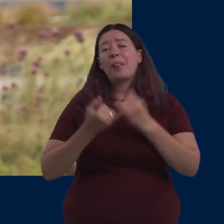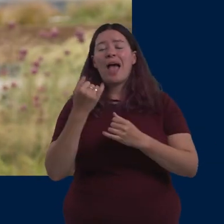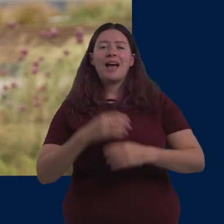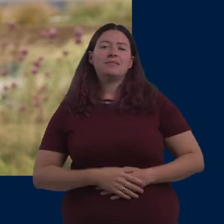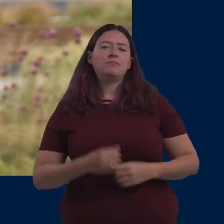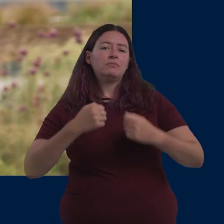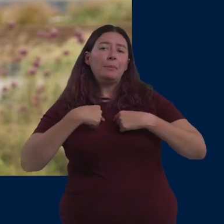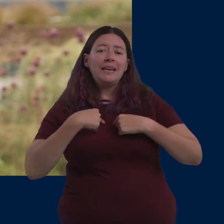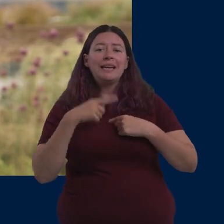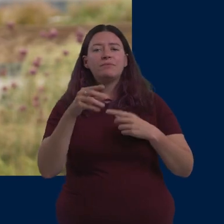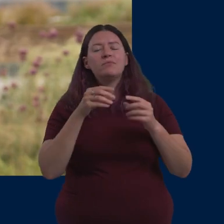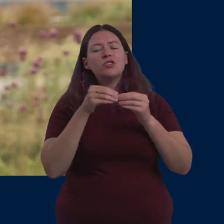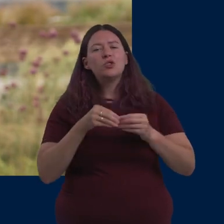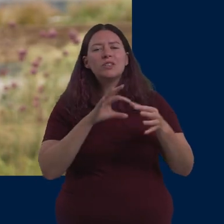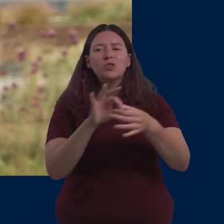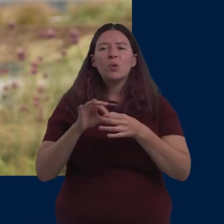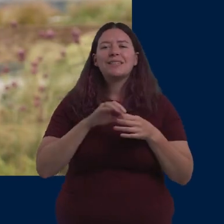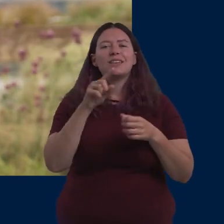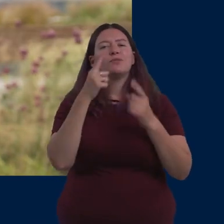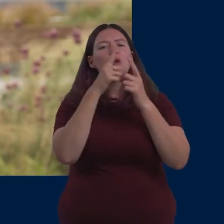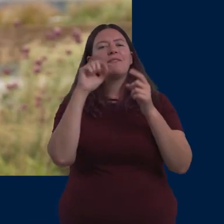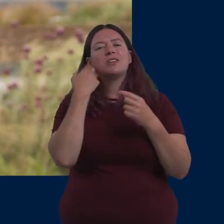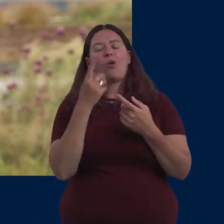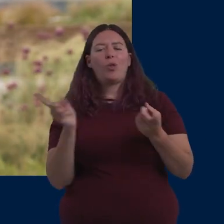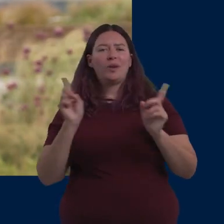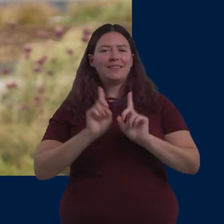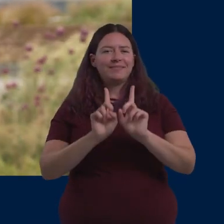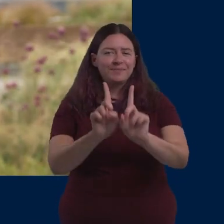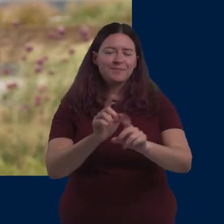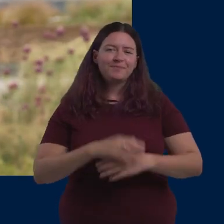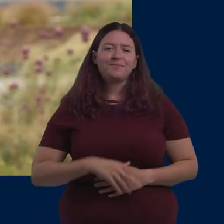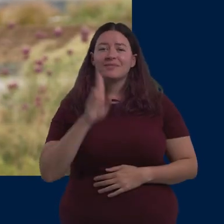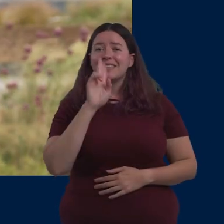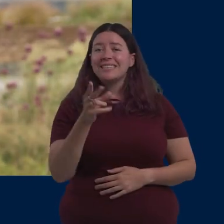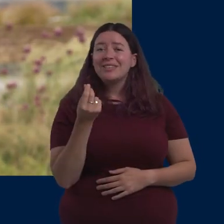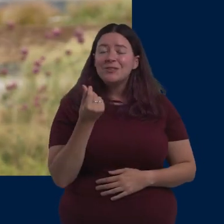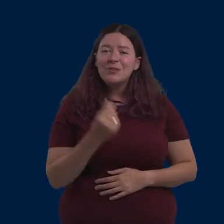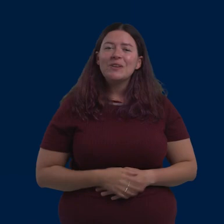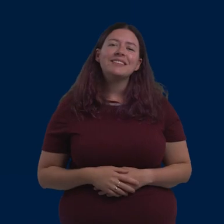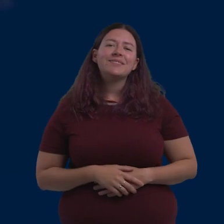myself, your Students' Association, and your university will be by your side. See you soon.